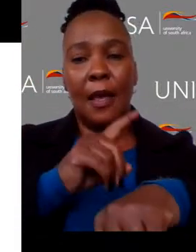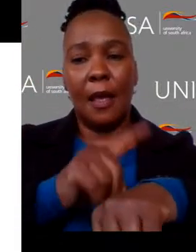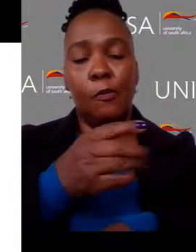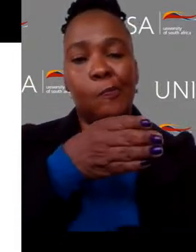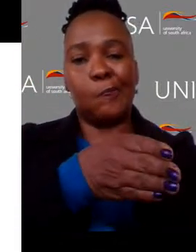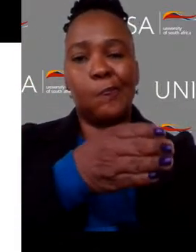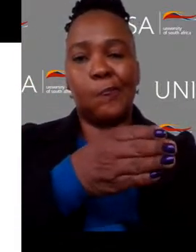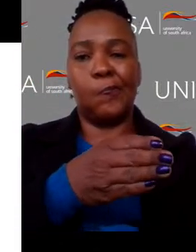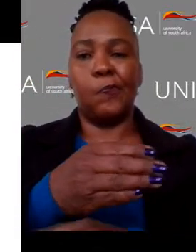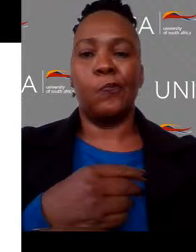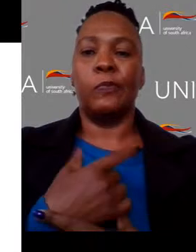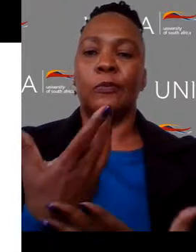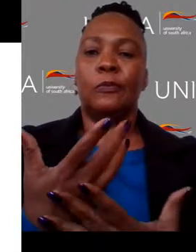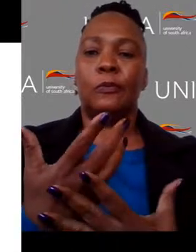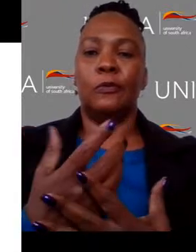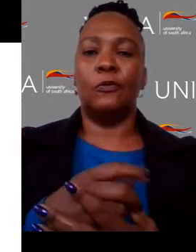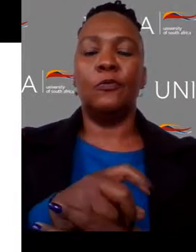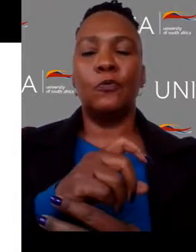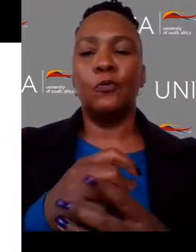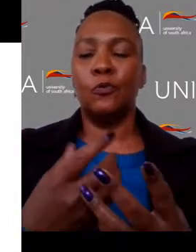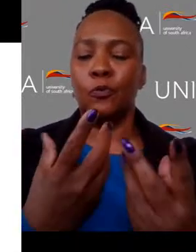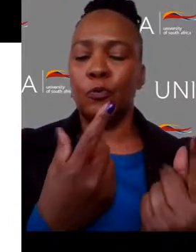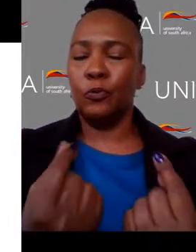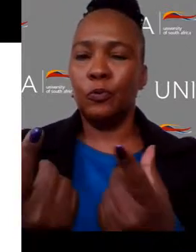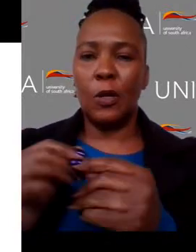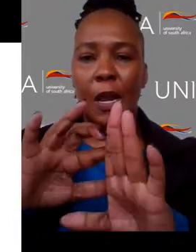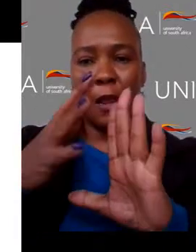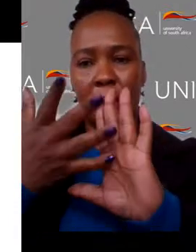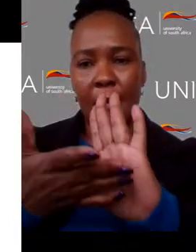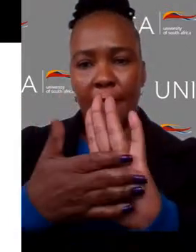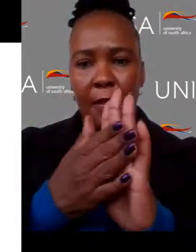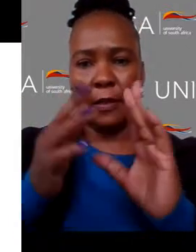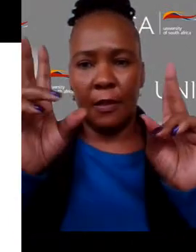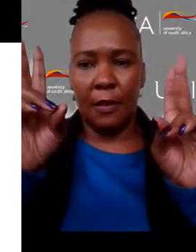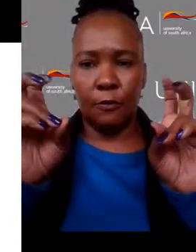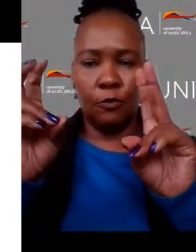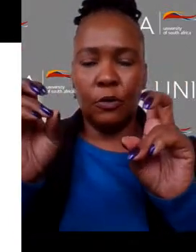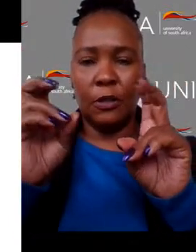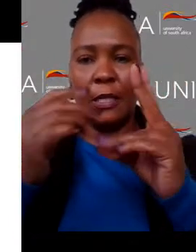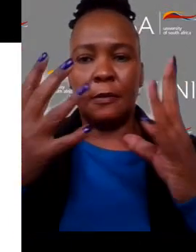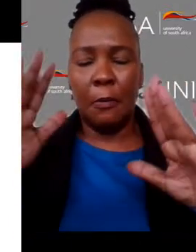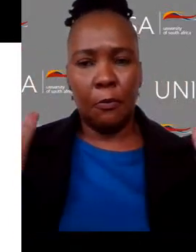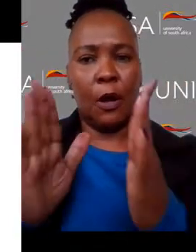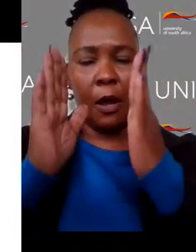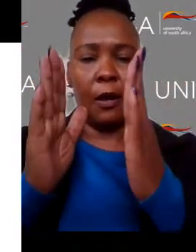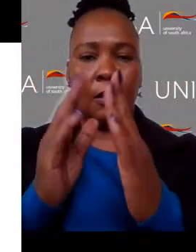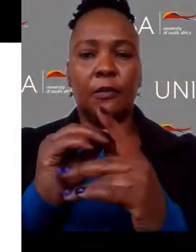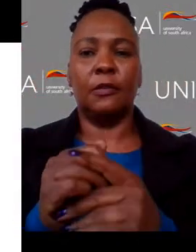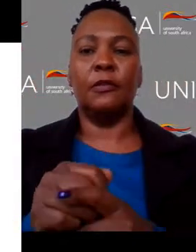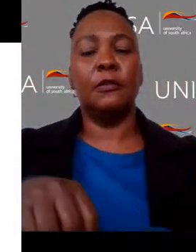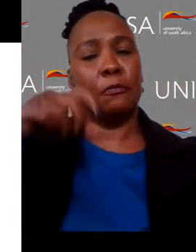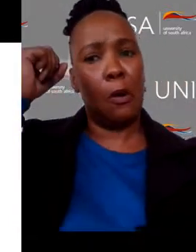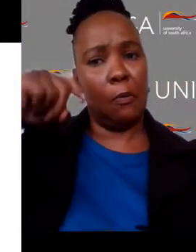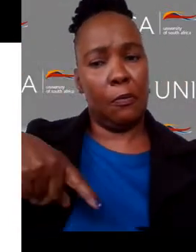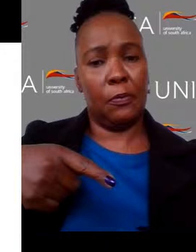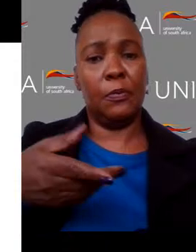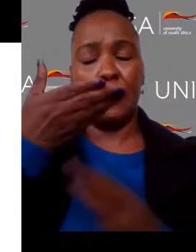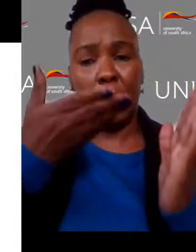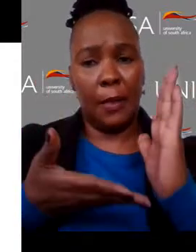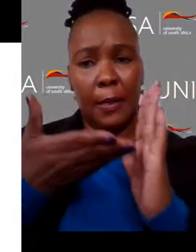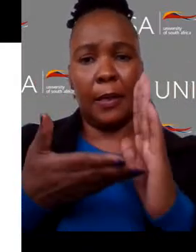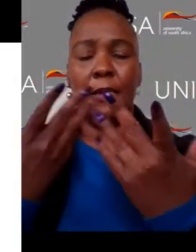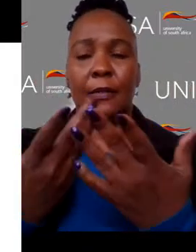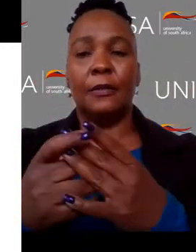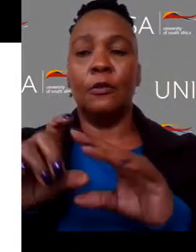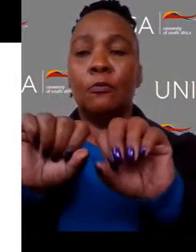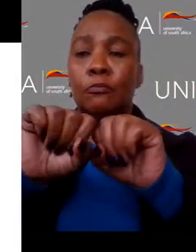iron out any potential issues you might encounter. So if you choose to ignore this rule, not only are you breaching